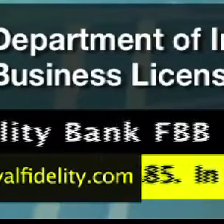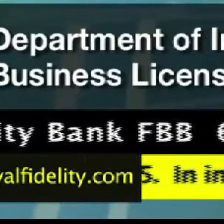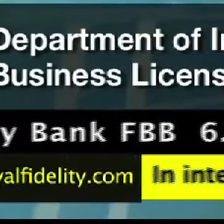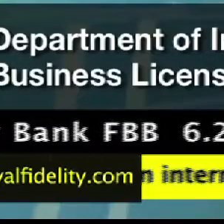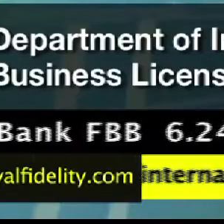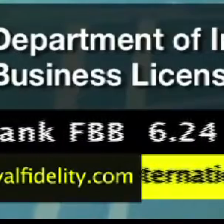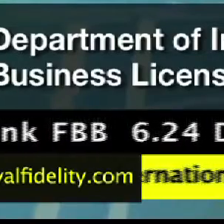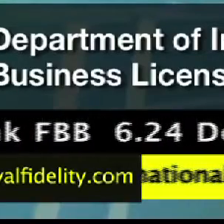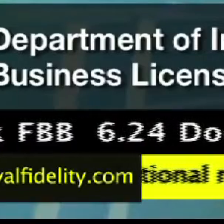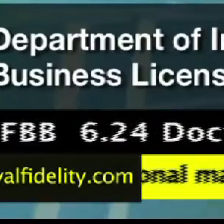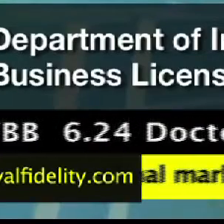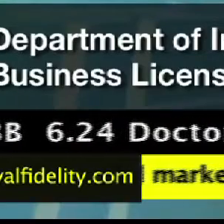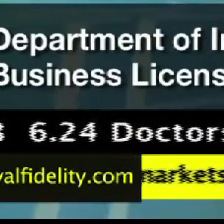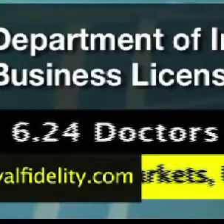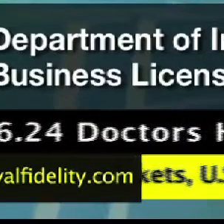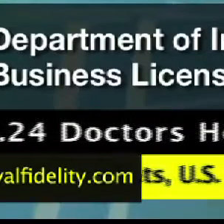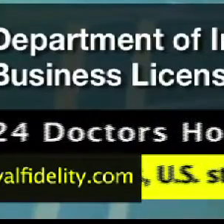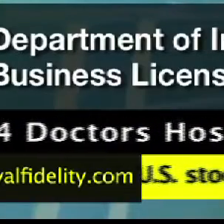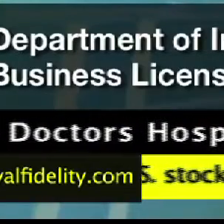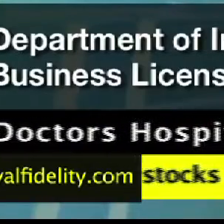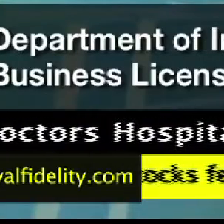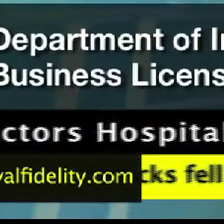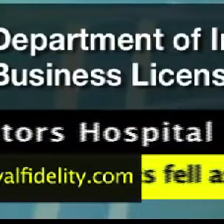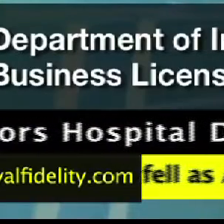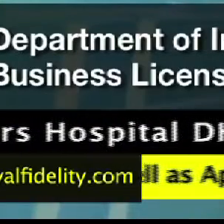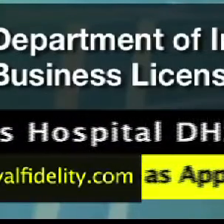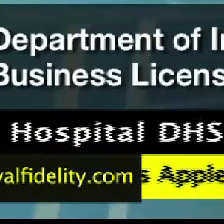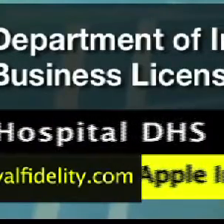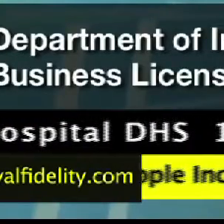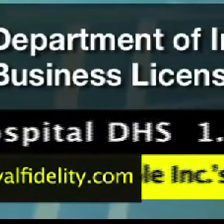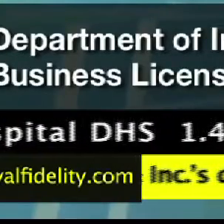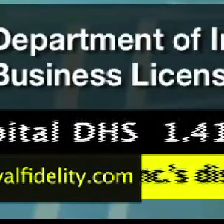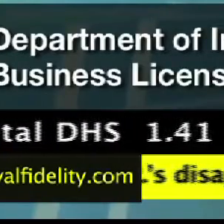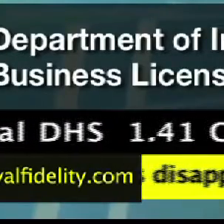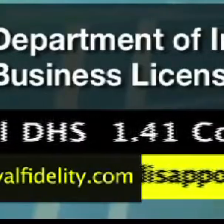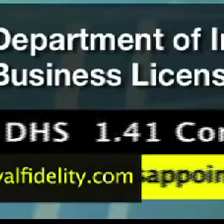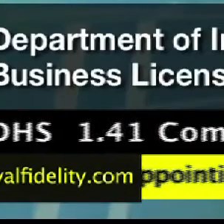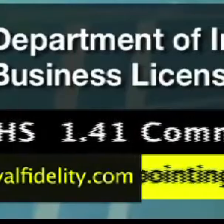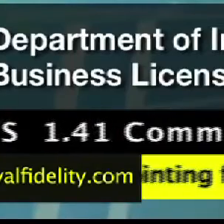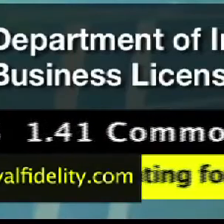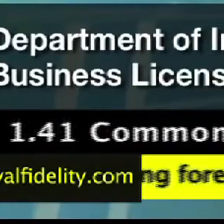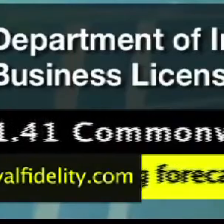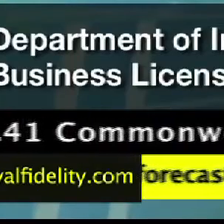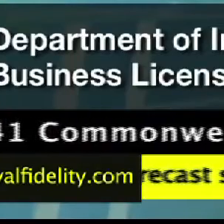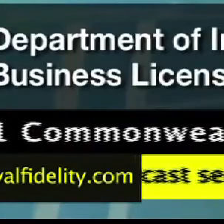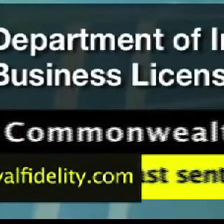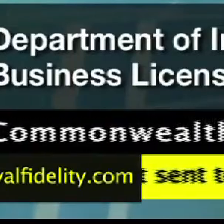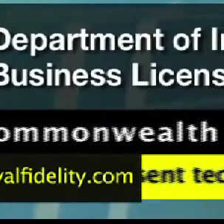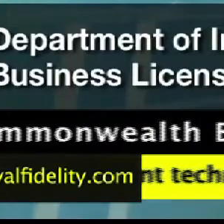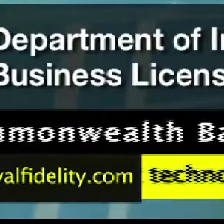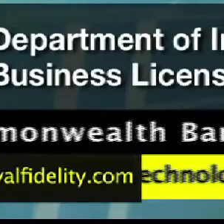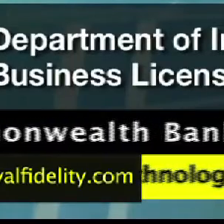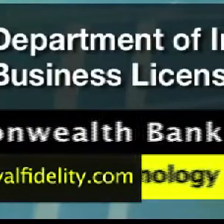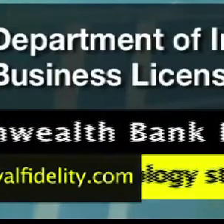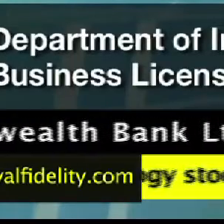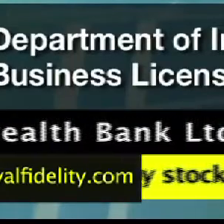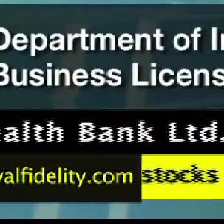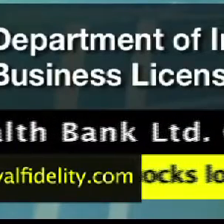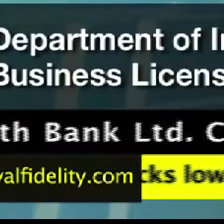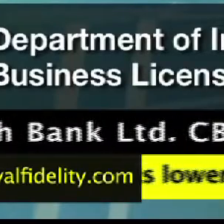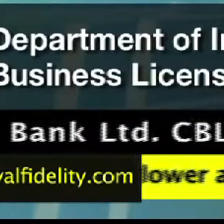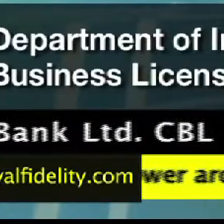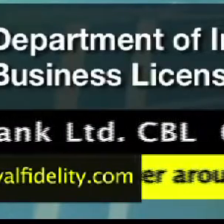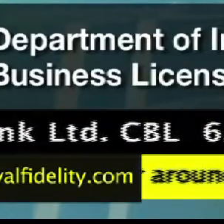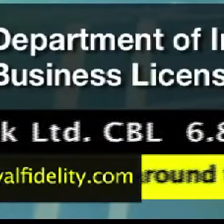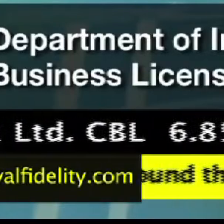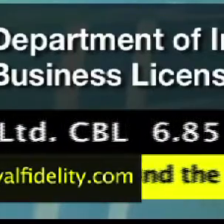easily complete business license and VAT registrations in one online environment. The system will also provide an easy